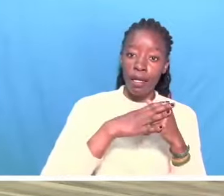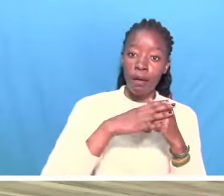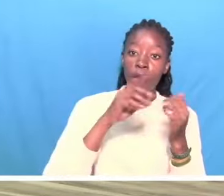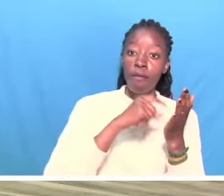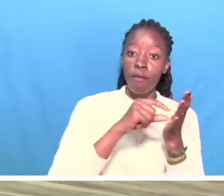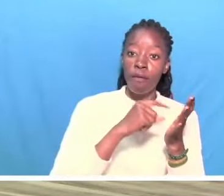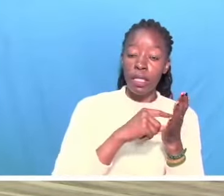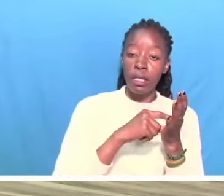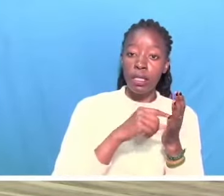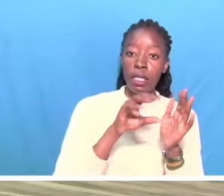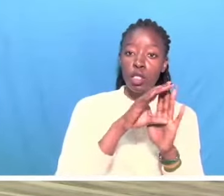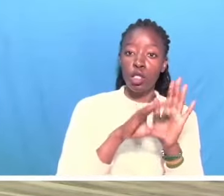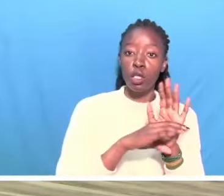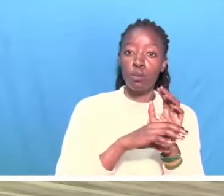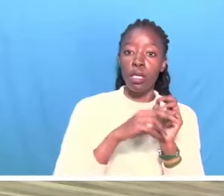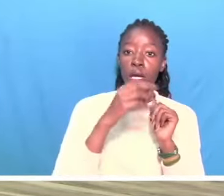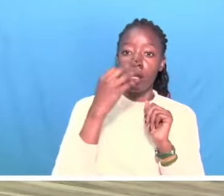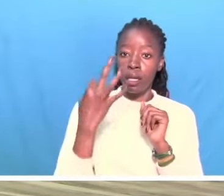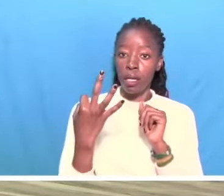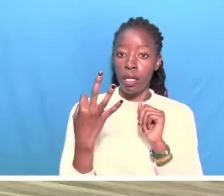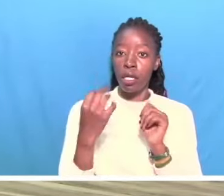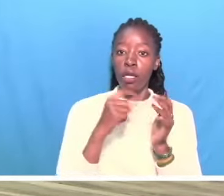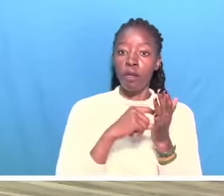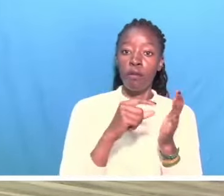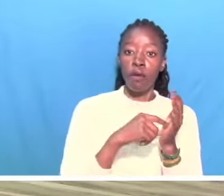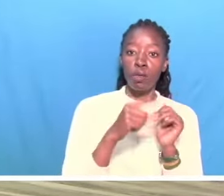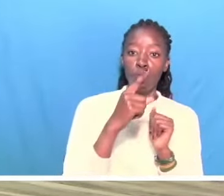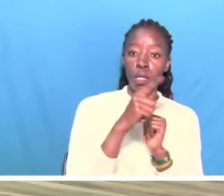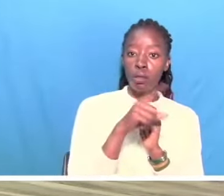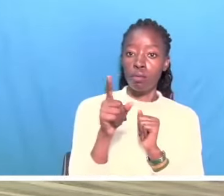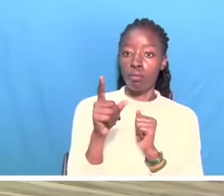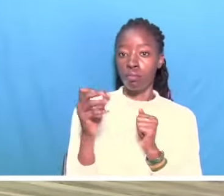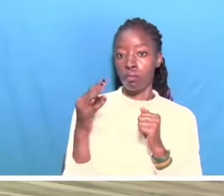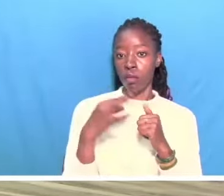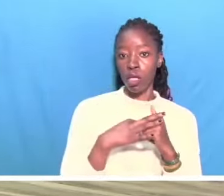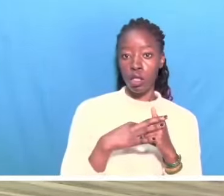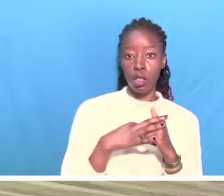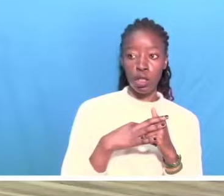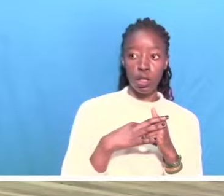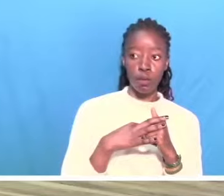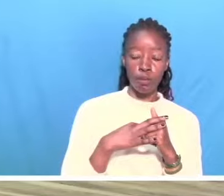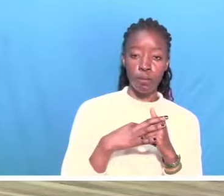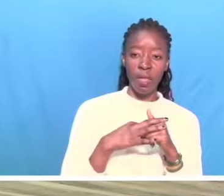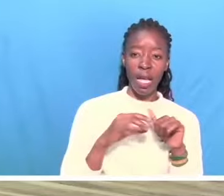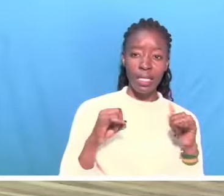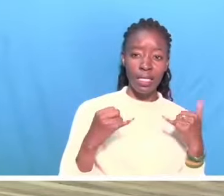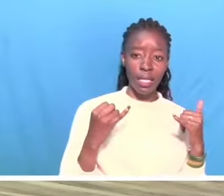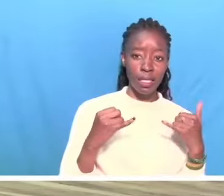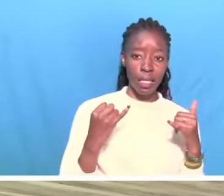we are meant to look at verse 1 to 8. I will attempt to do that,